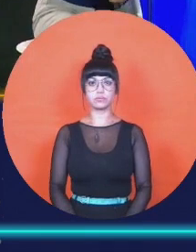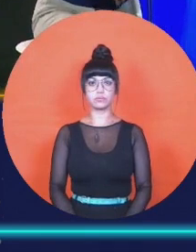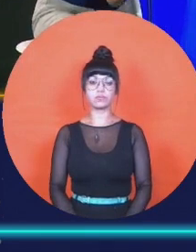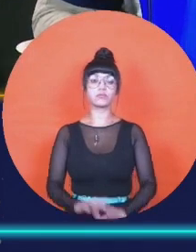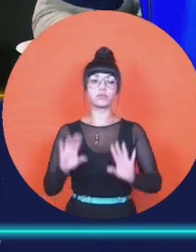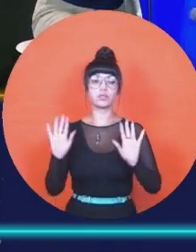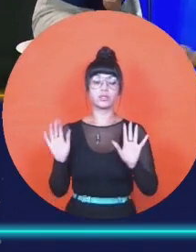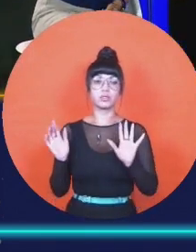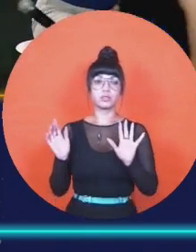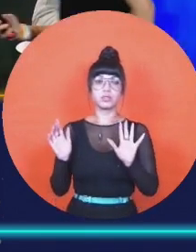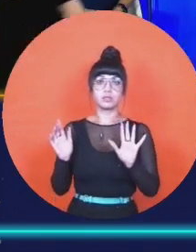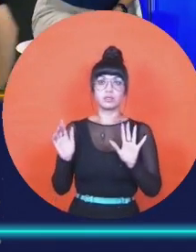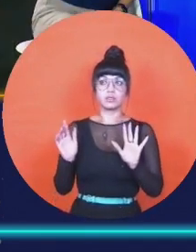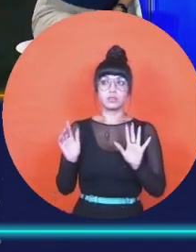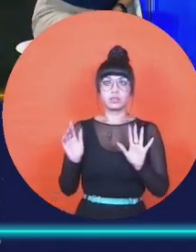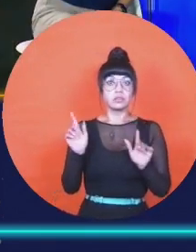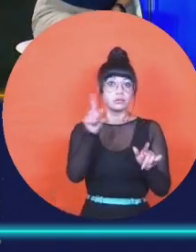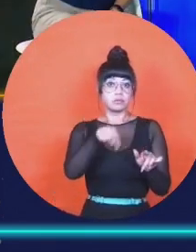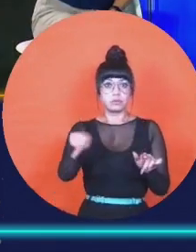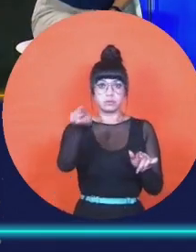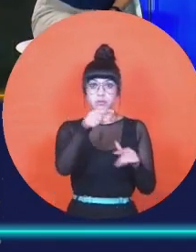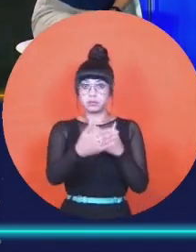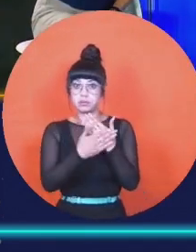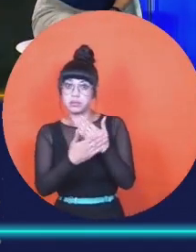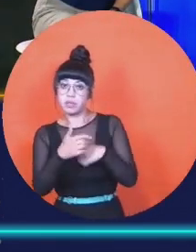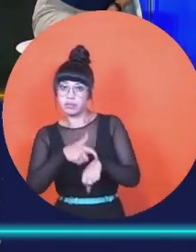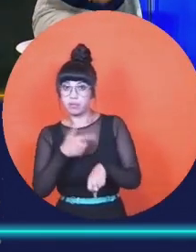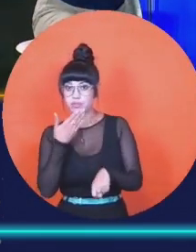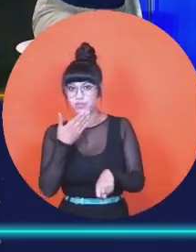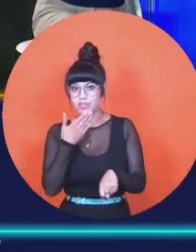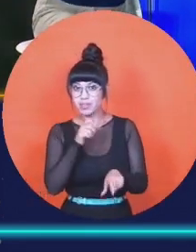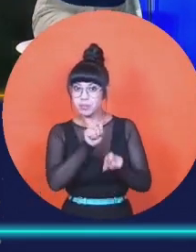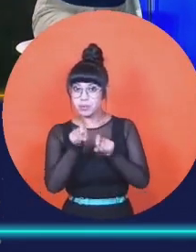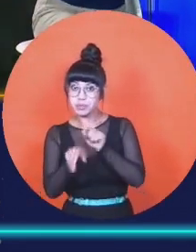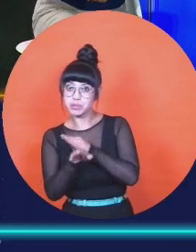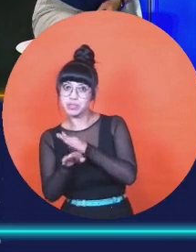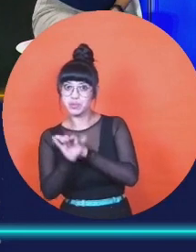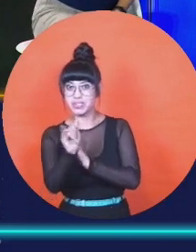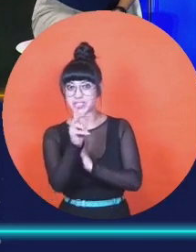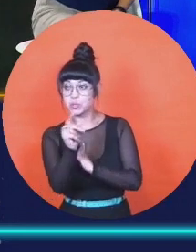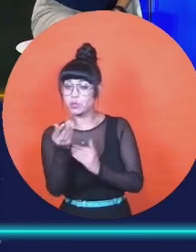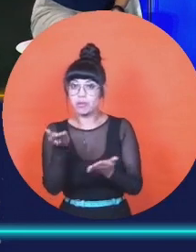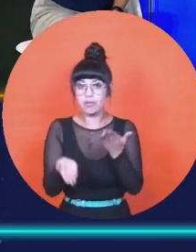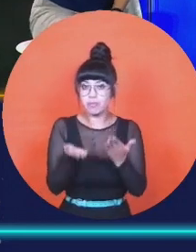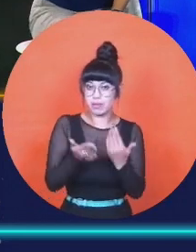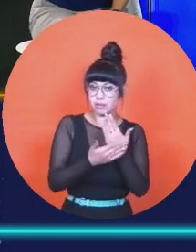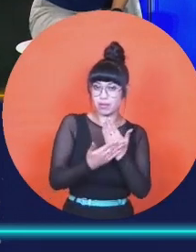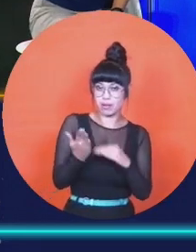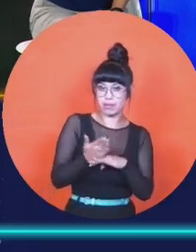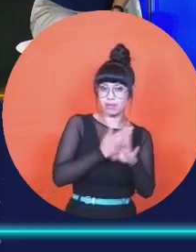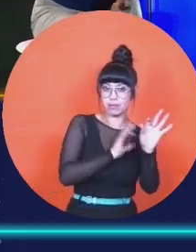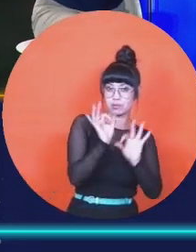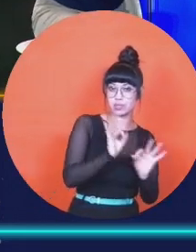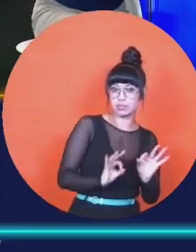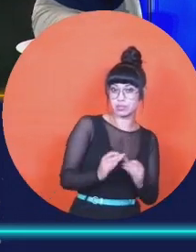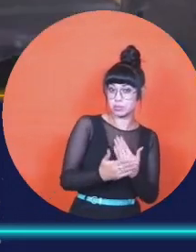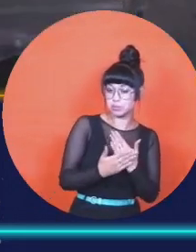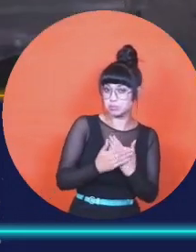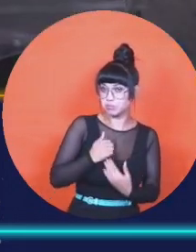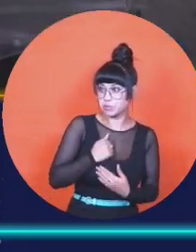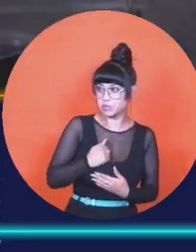Bueno, ustedes nos dirán si hay más tiempo de preguntas o no. Dependemos como de la organización.